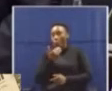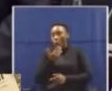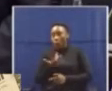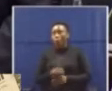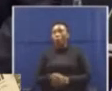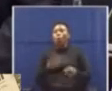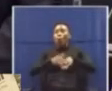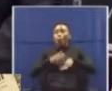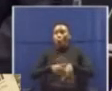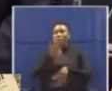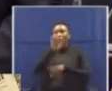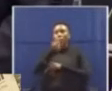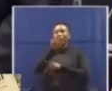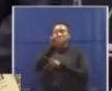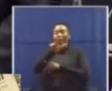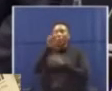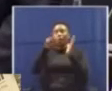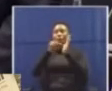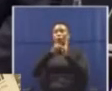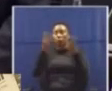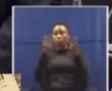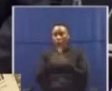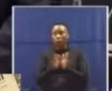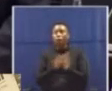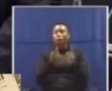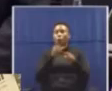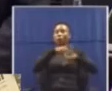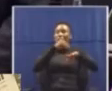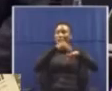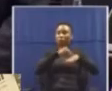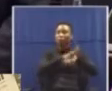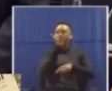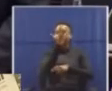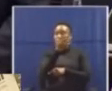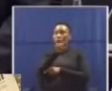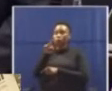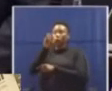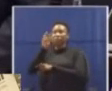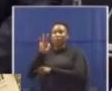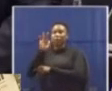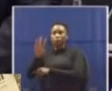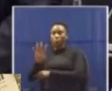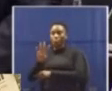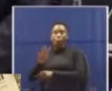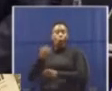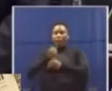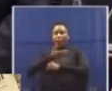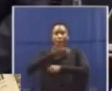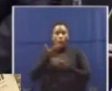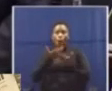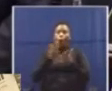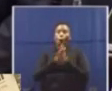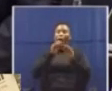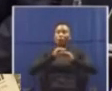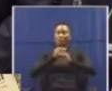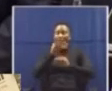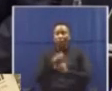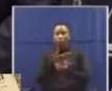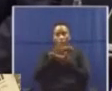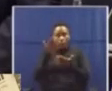young people from 15 to 24 years are not in employment, education, or training. Fewer than 1% of